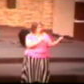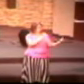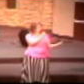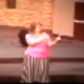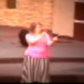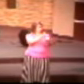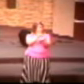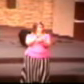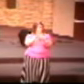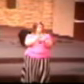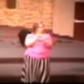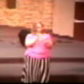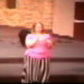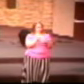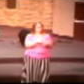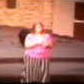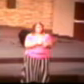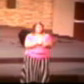at all.